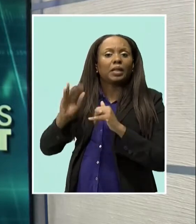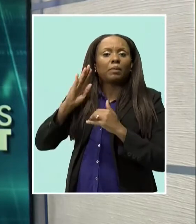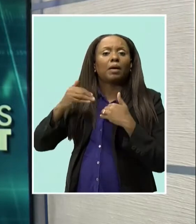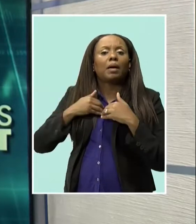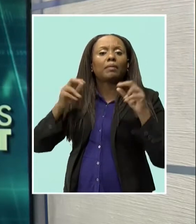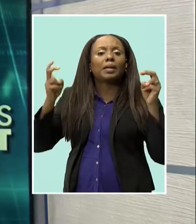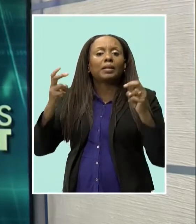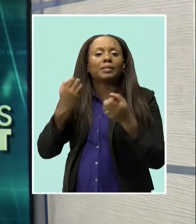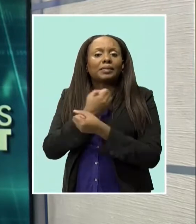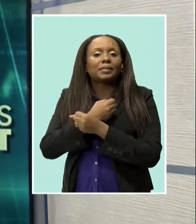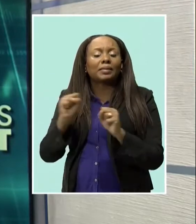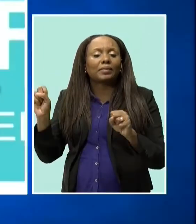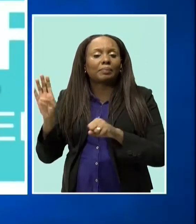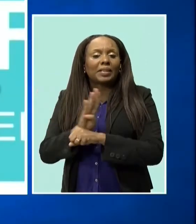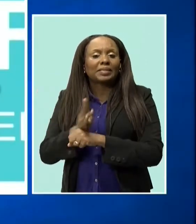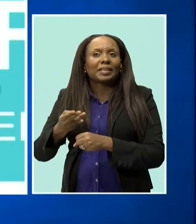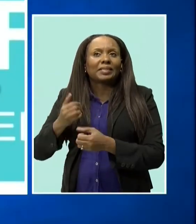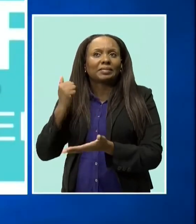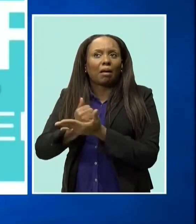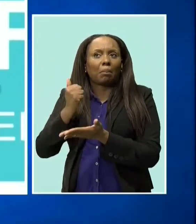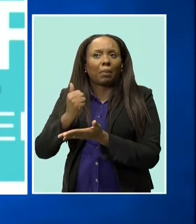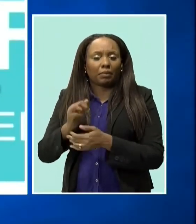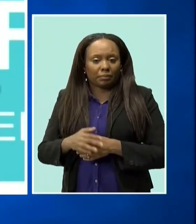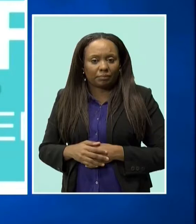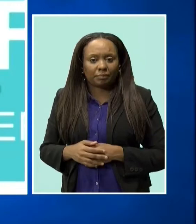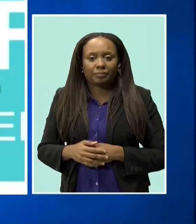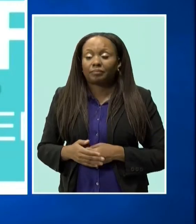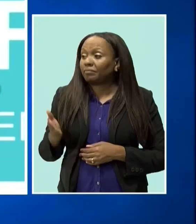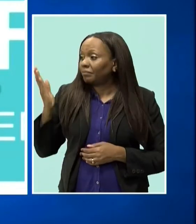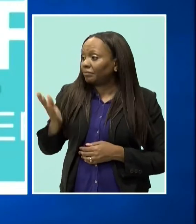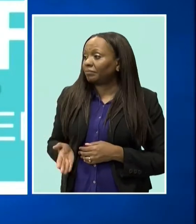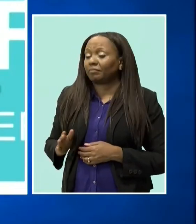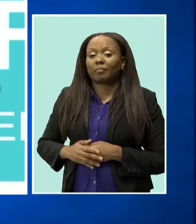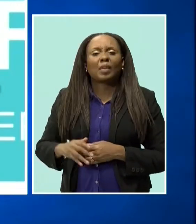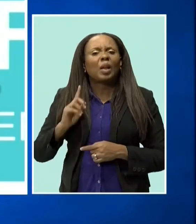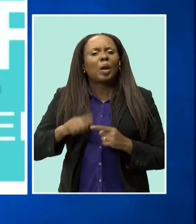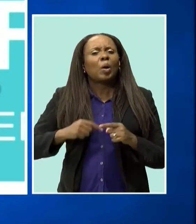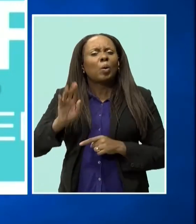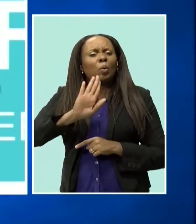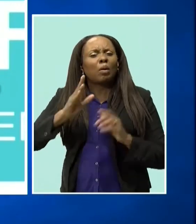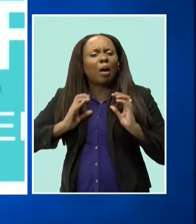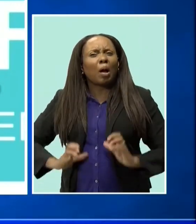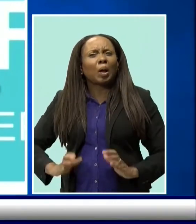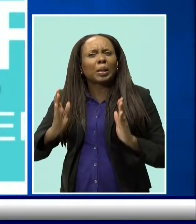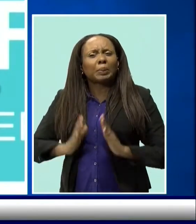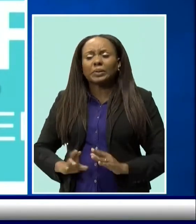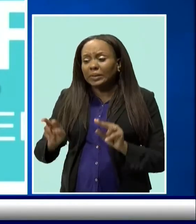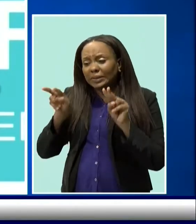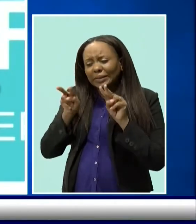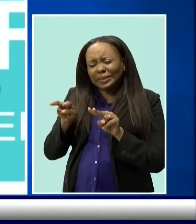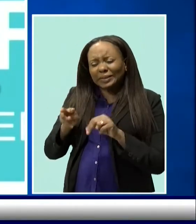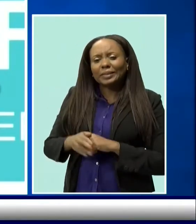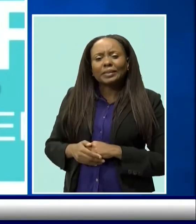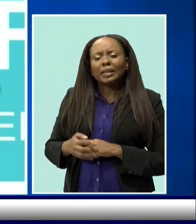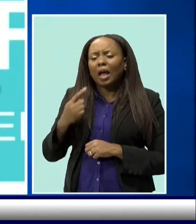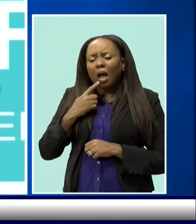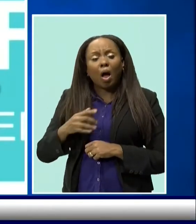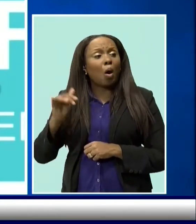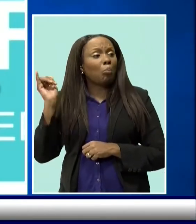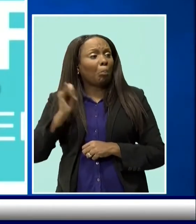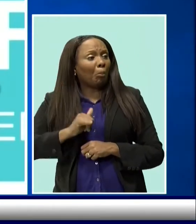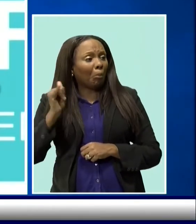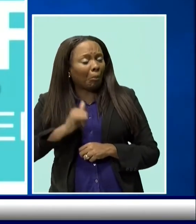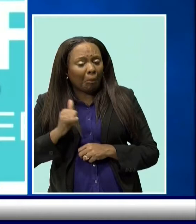displayed. What that says to all of your customers and all of your clients looking on, not only are